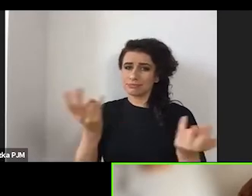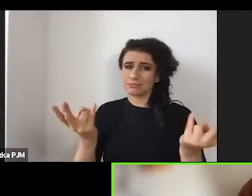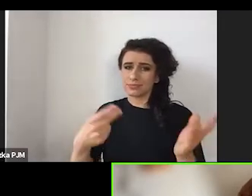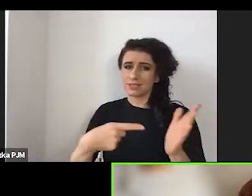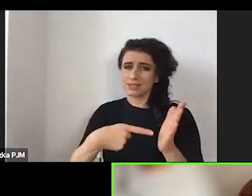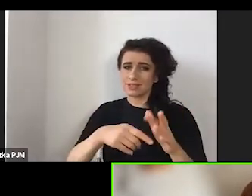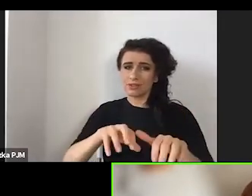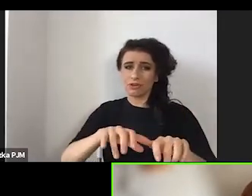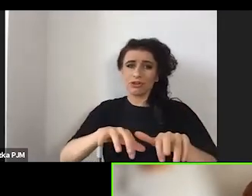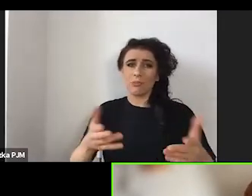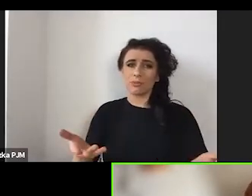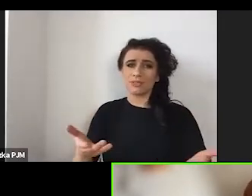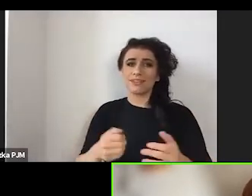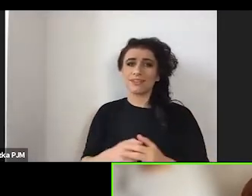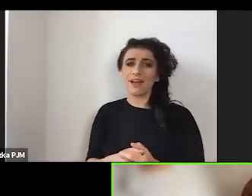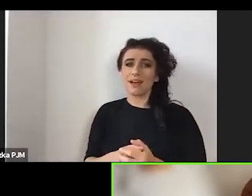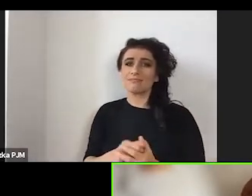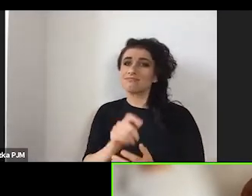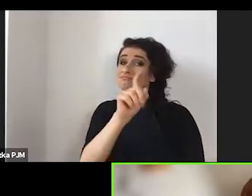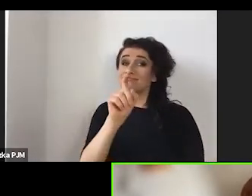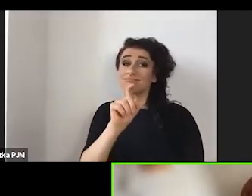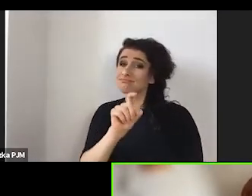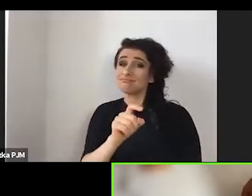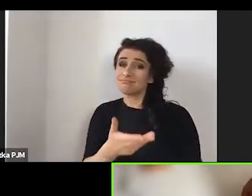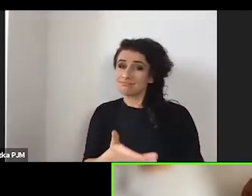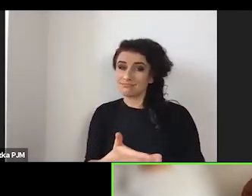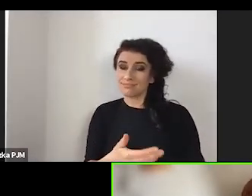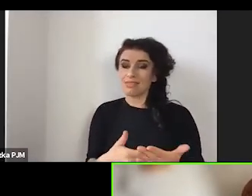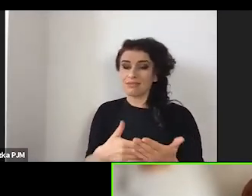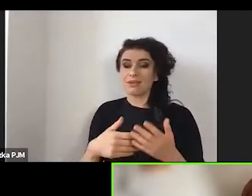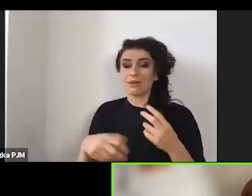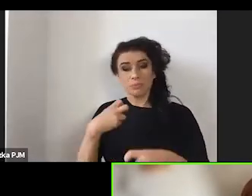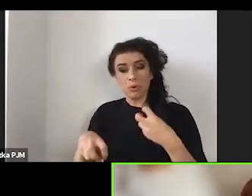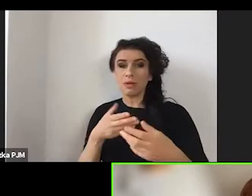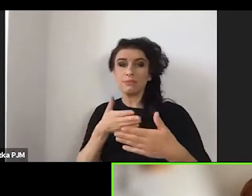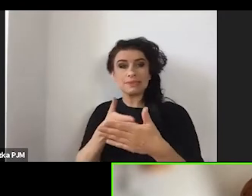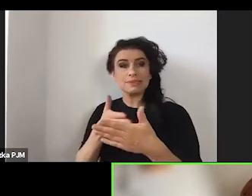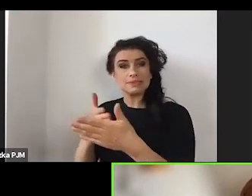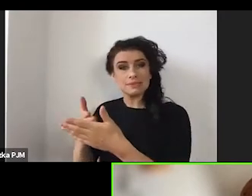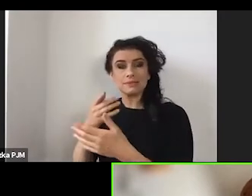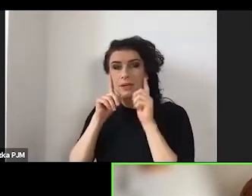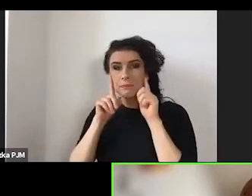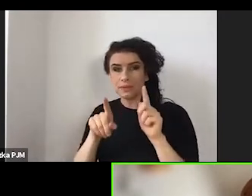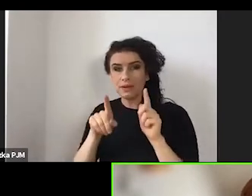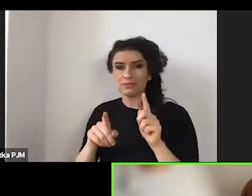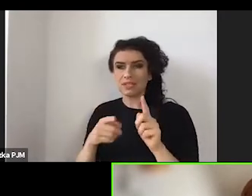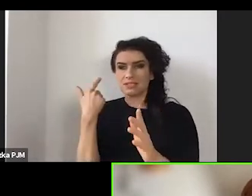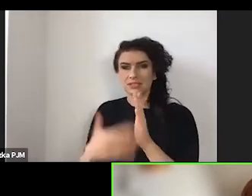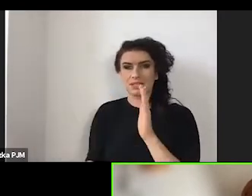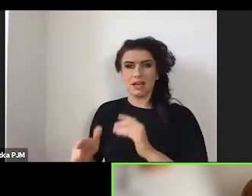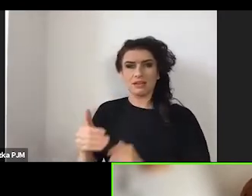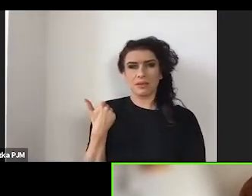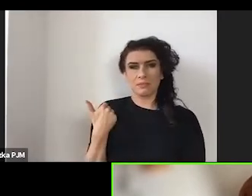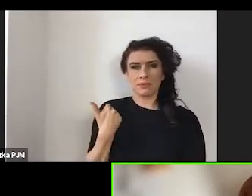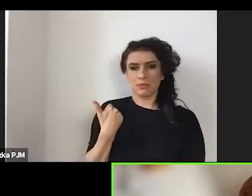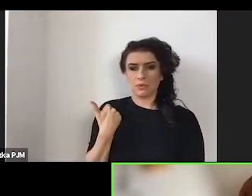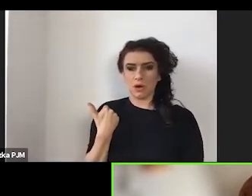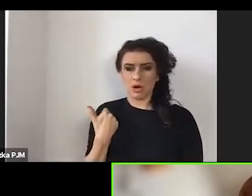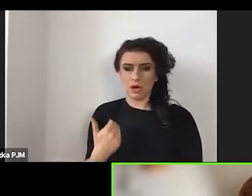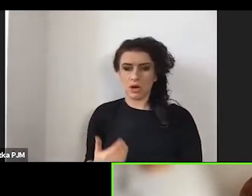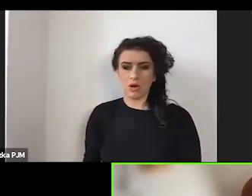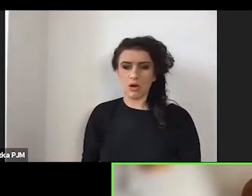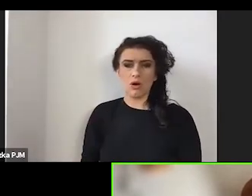that we lost track on our girls. Because if you have poor